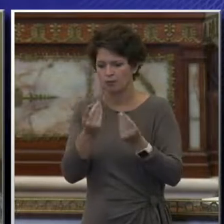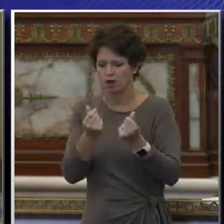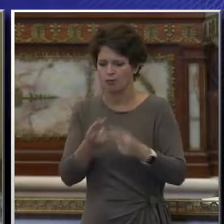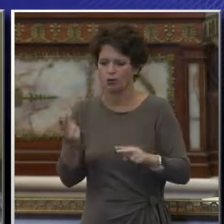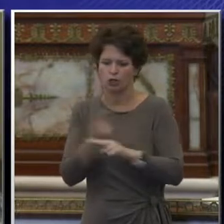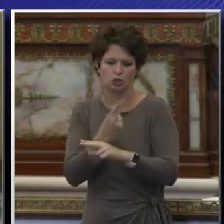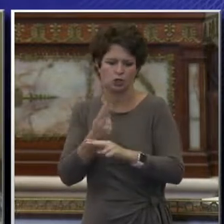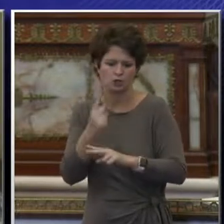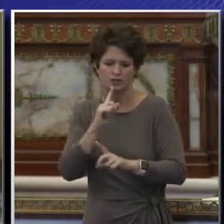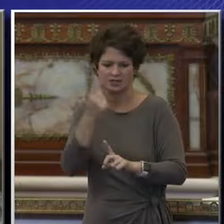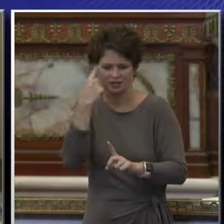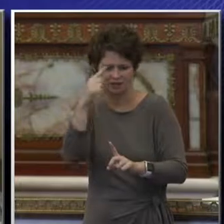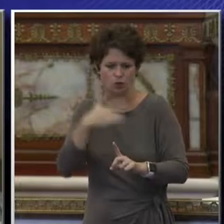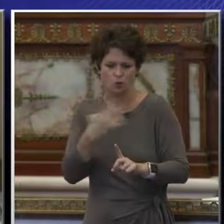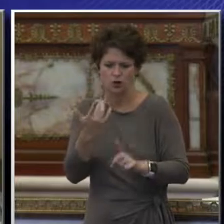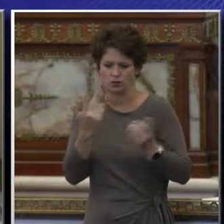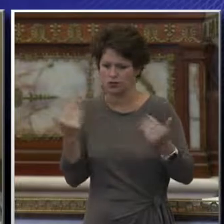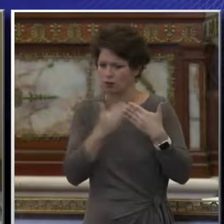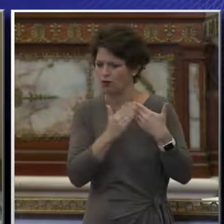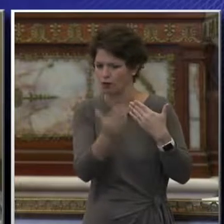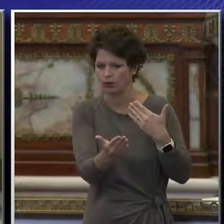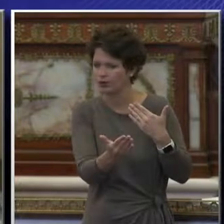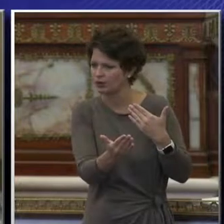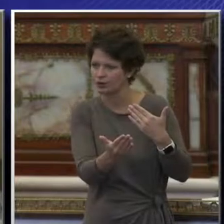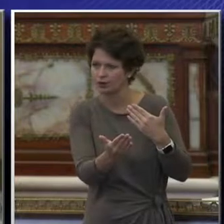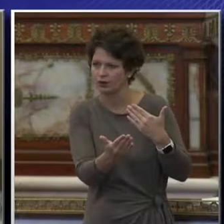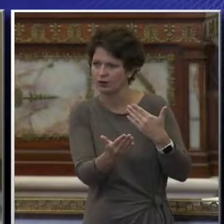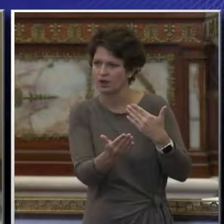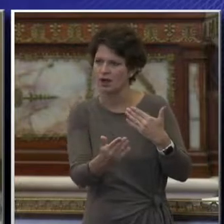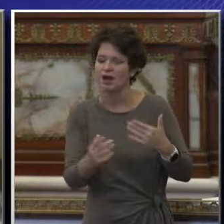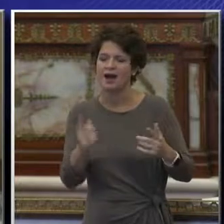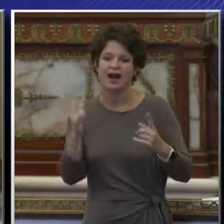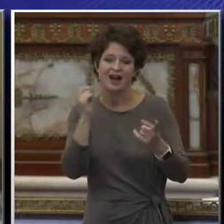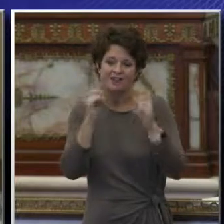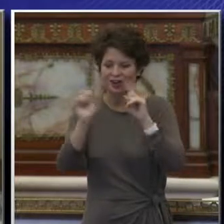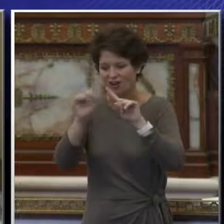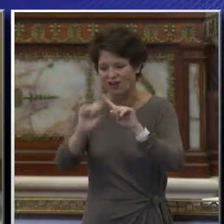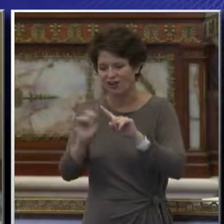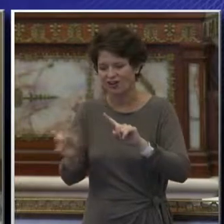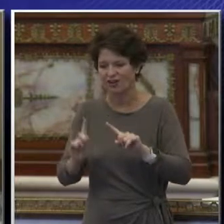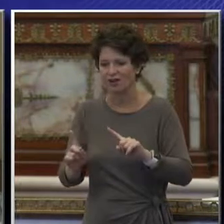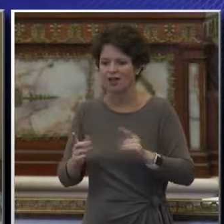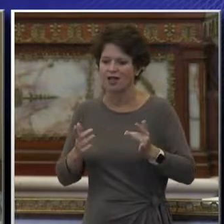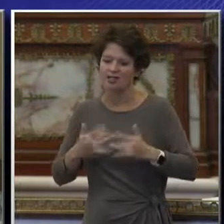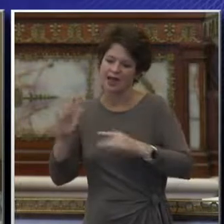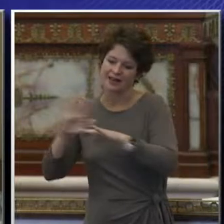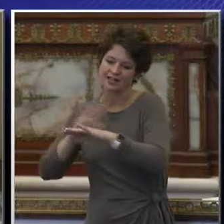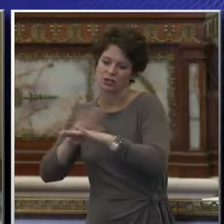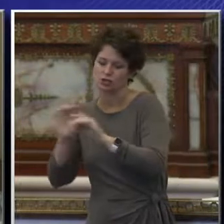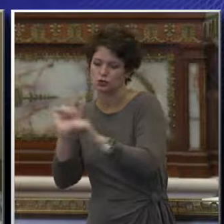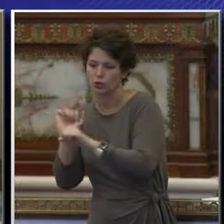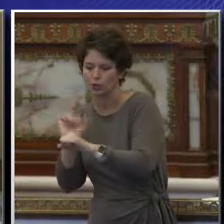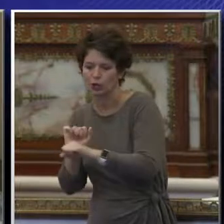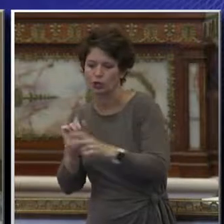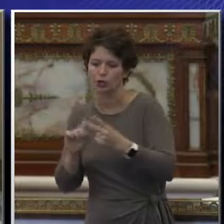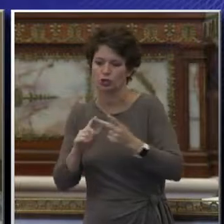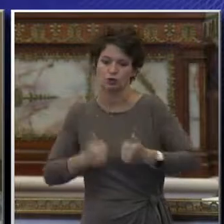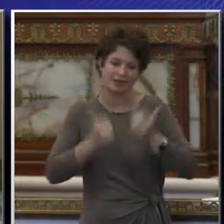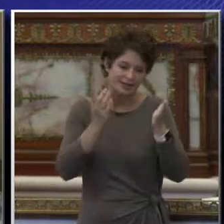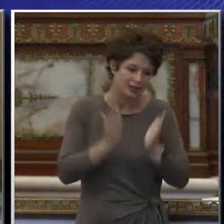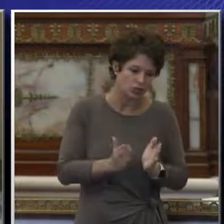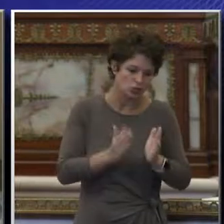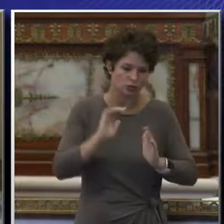be going forward? I've heard everything from light industrial to